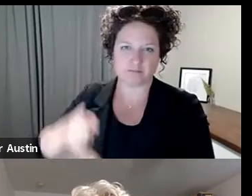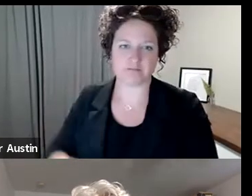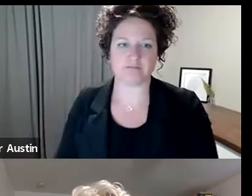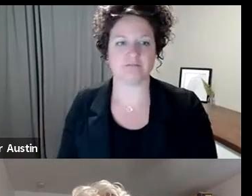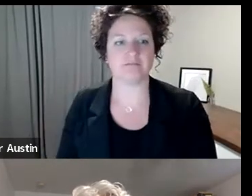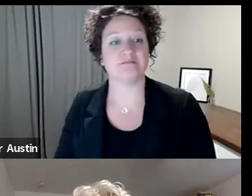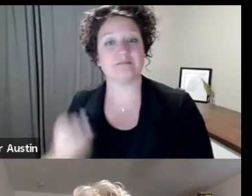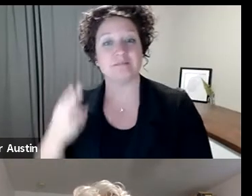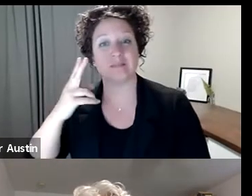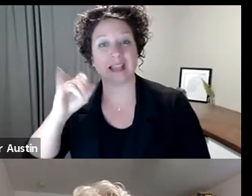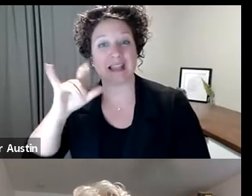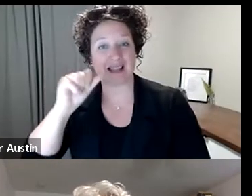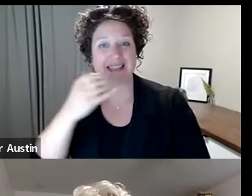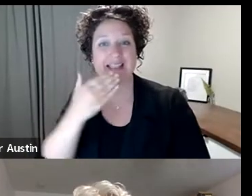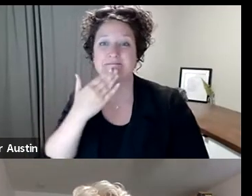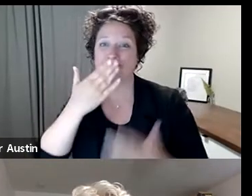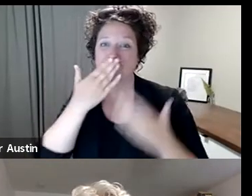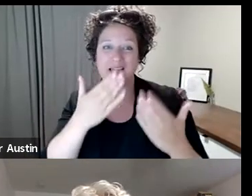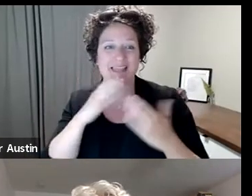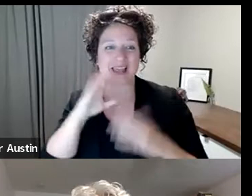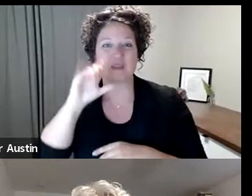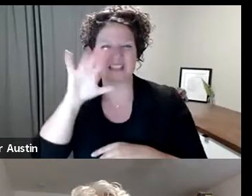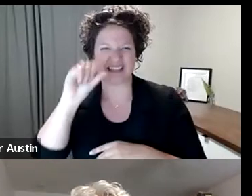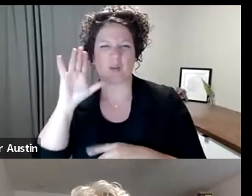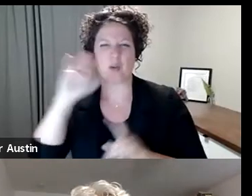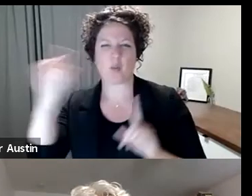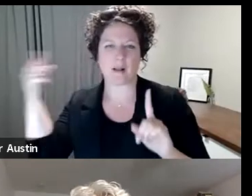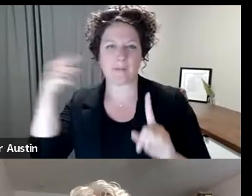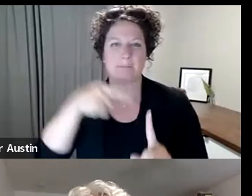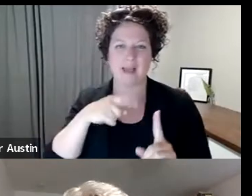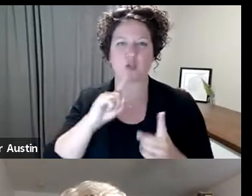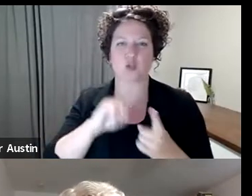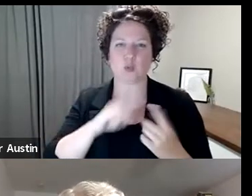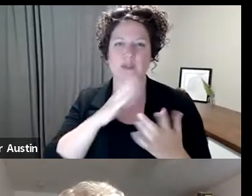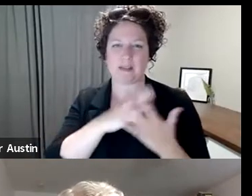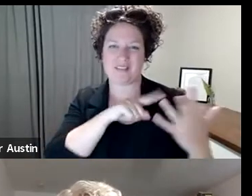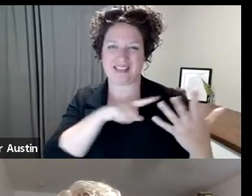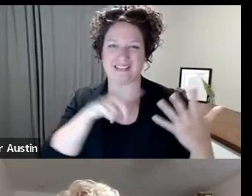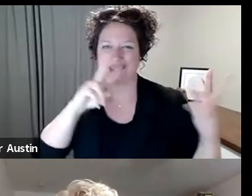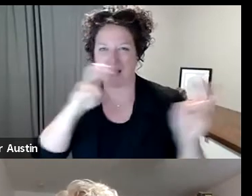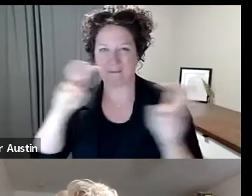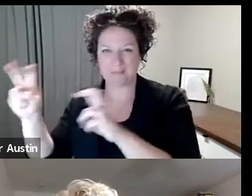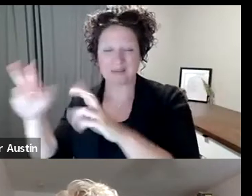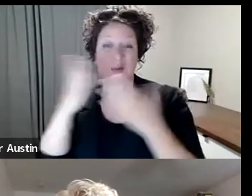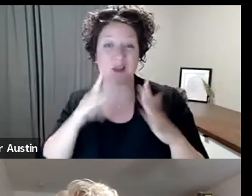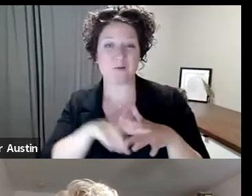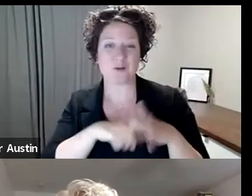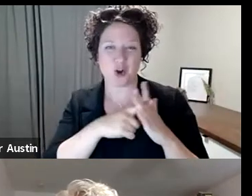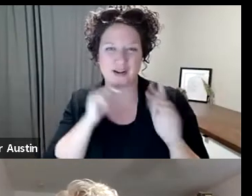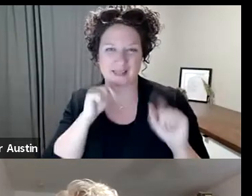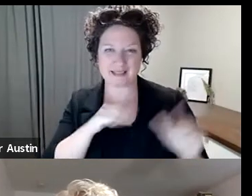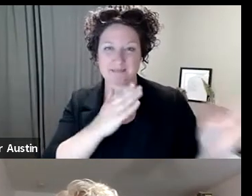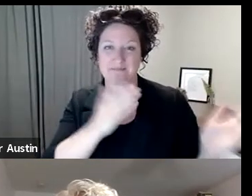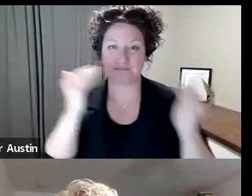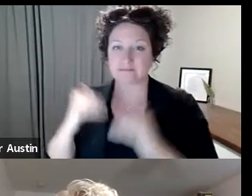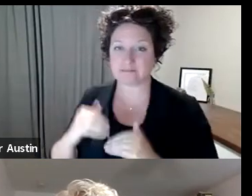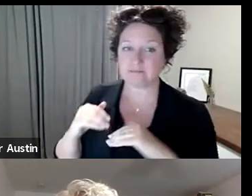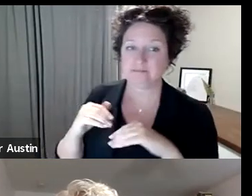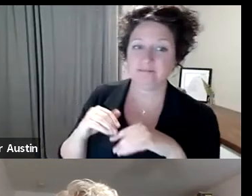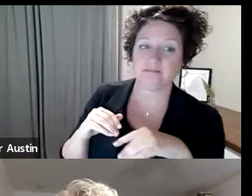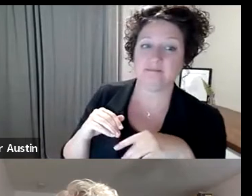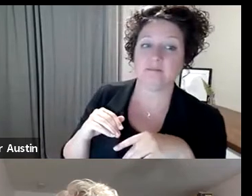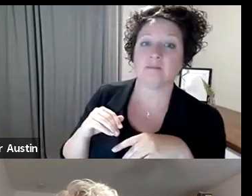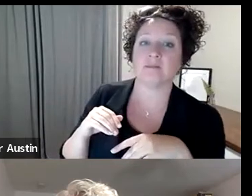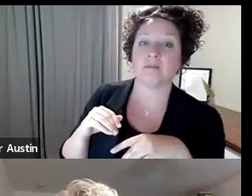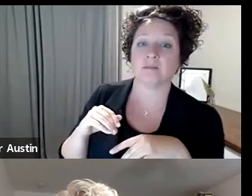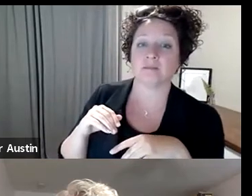Thank you, Cecilia. I know we're going to come back to these topics across the discussion, so thank you for kicking us off on that. I want to